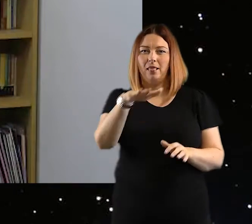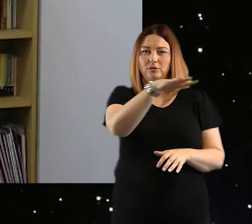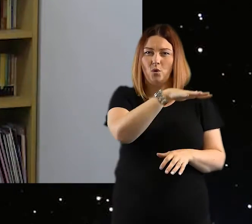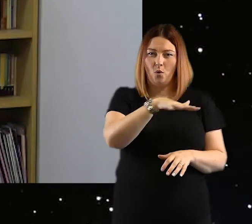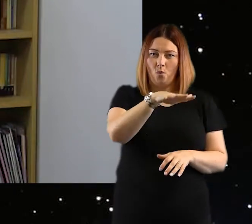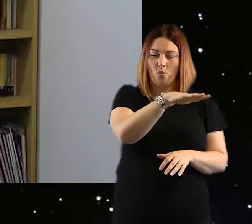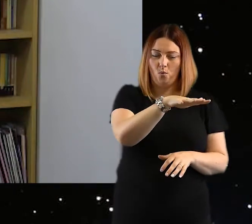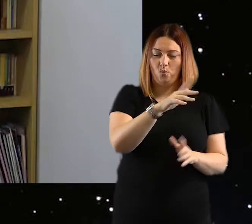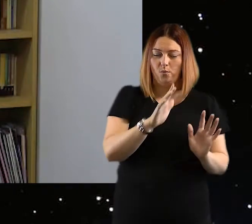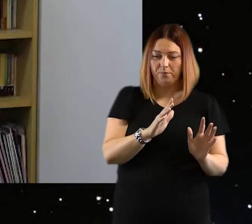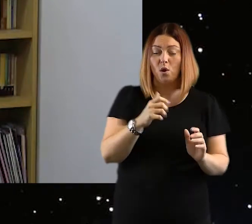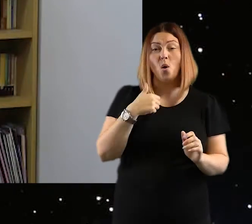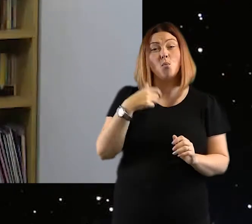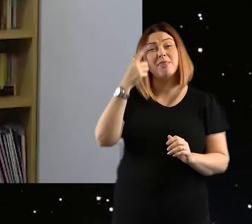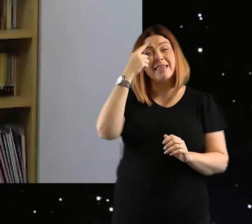Yeah.